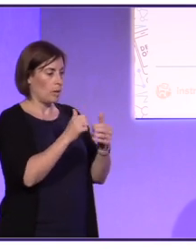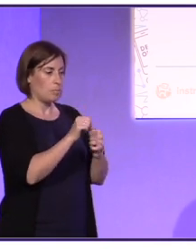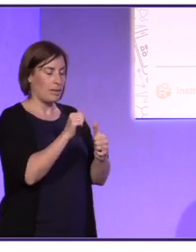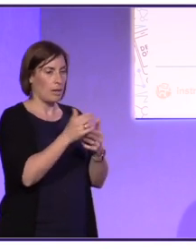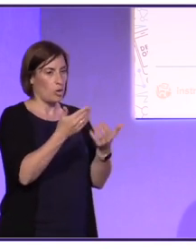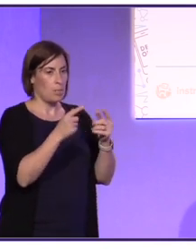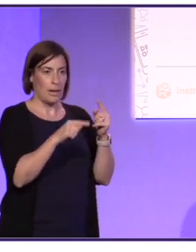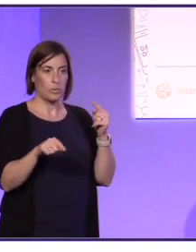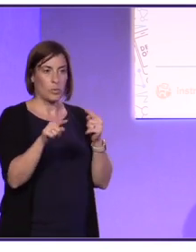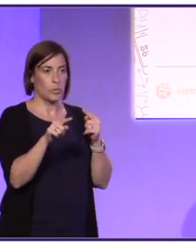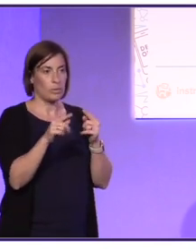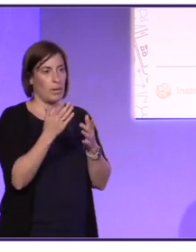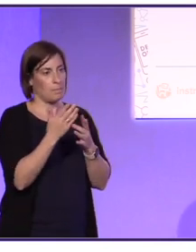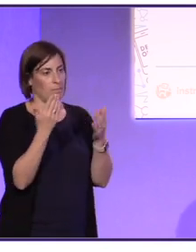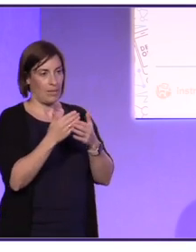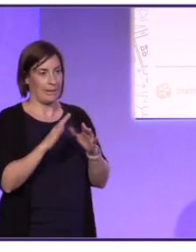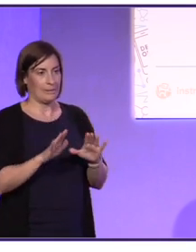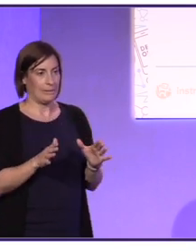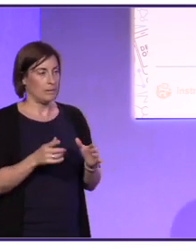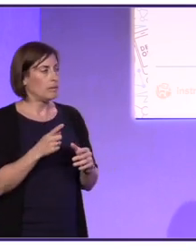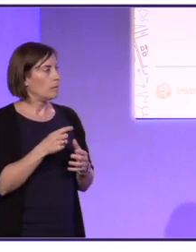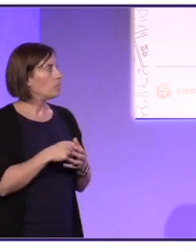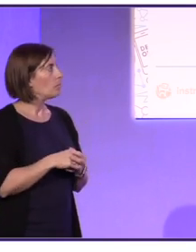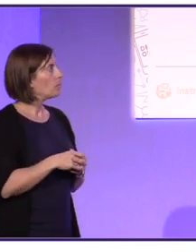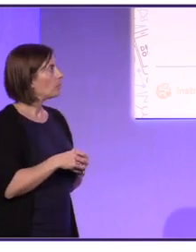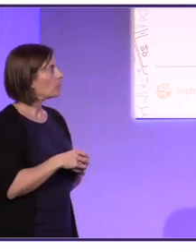Understand what failure really means to your system.